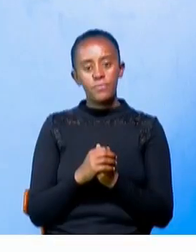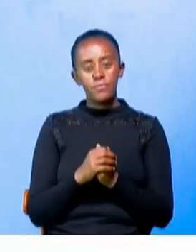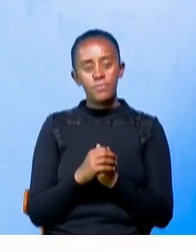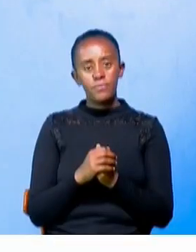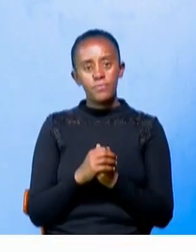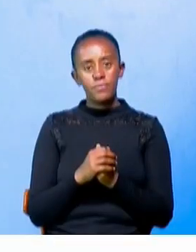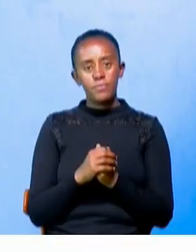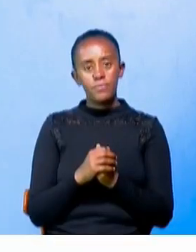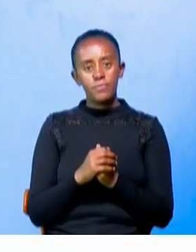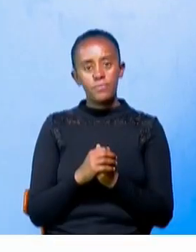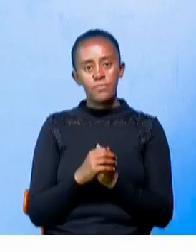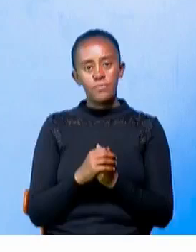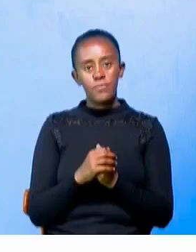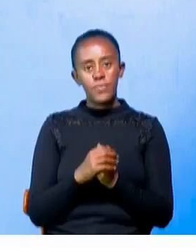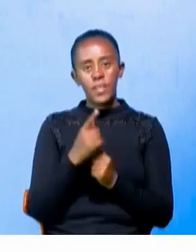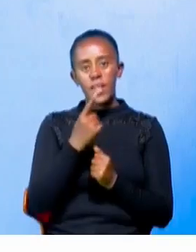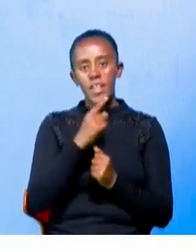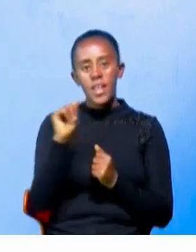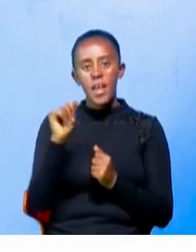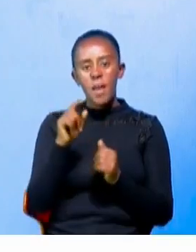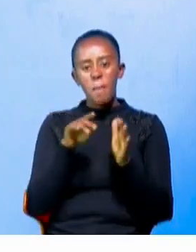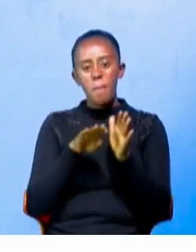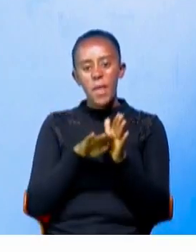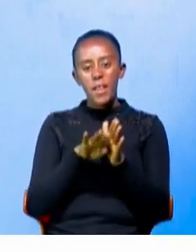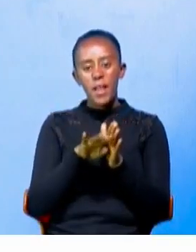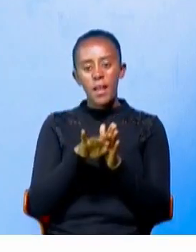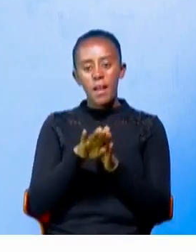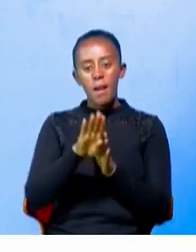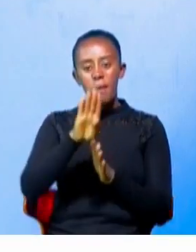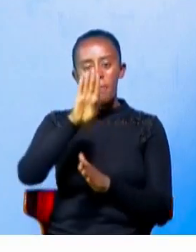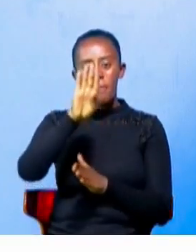see, the bacteria,